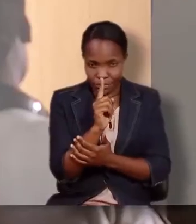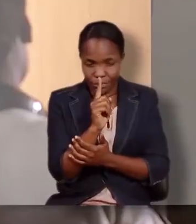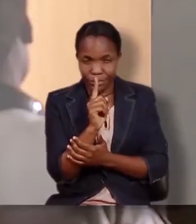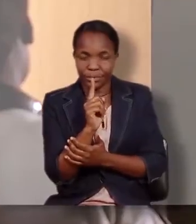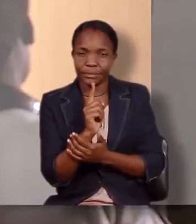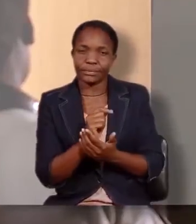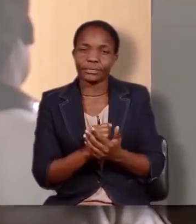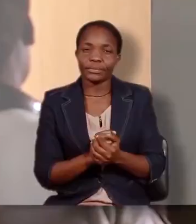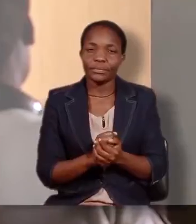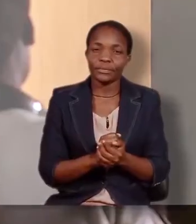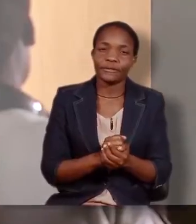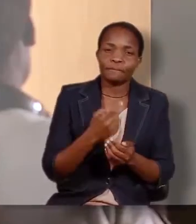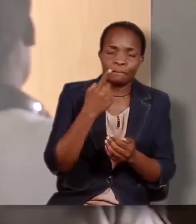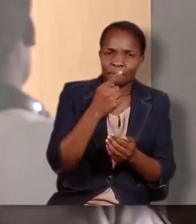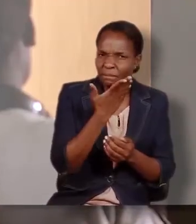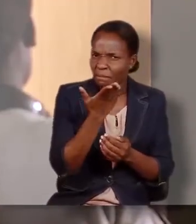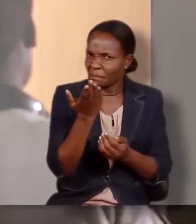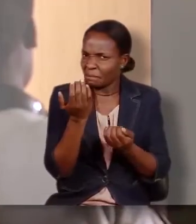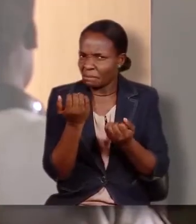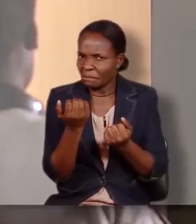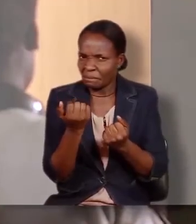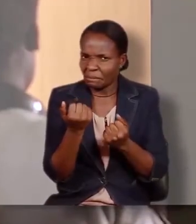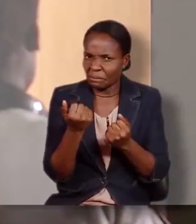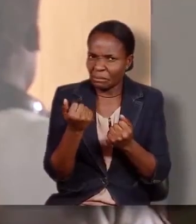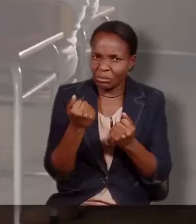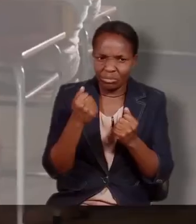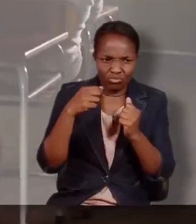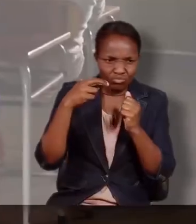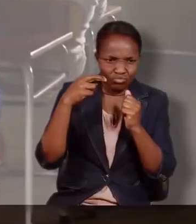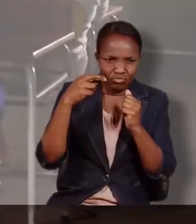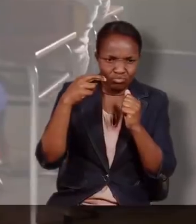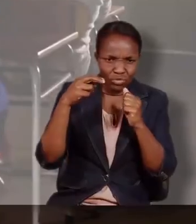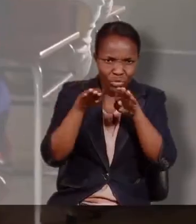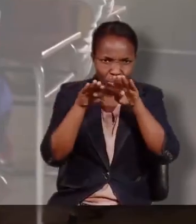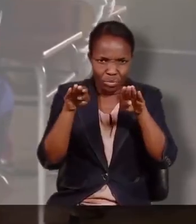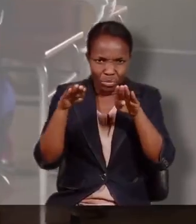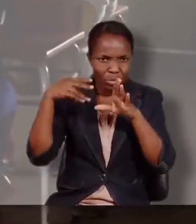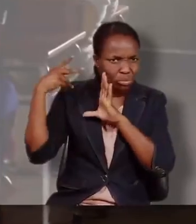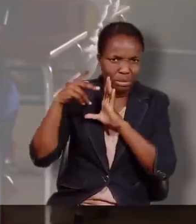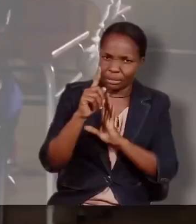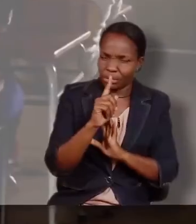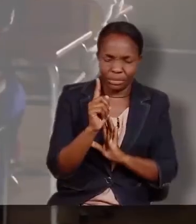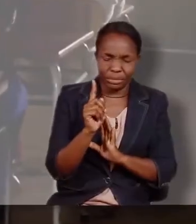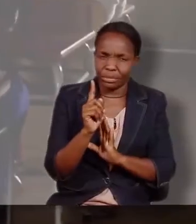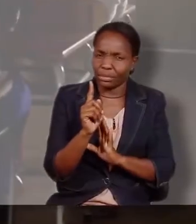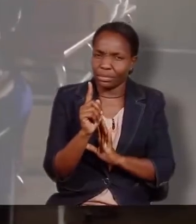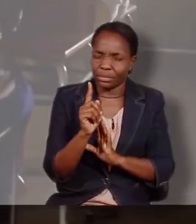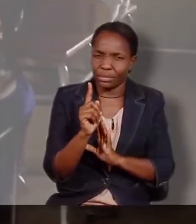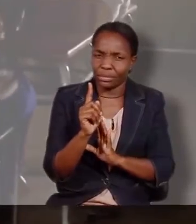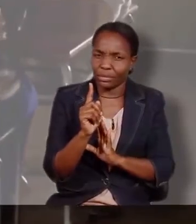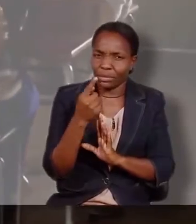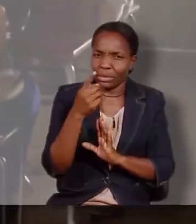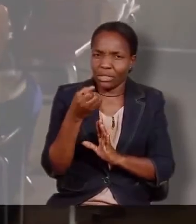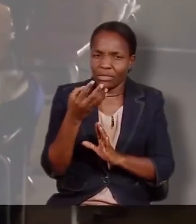but they did not have any combined political say, and they were also not given any economic